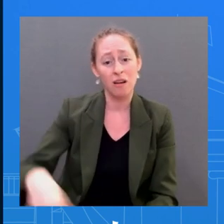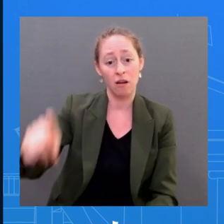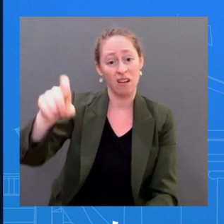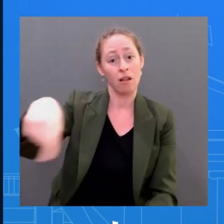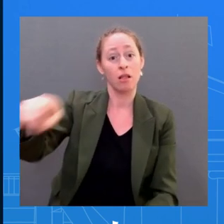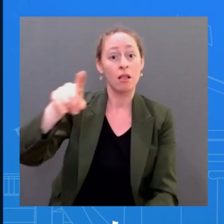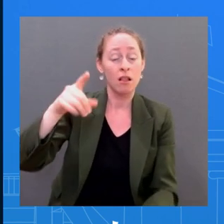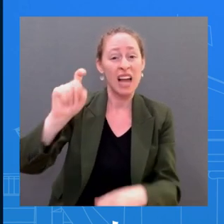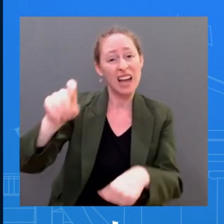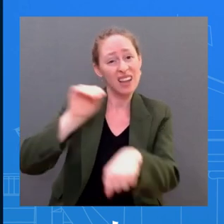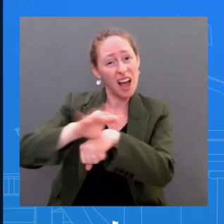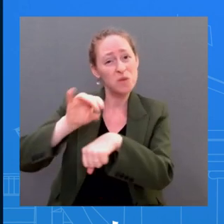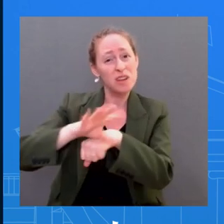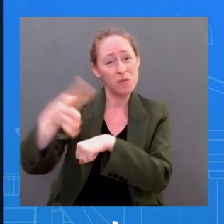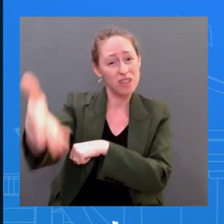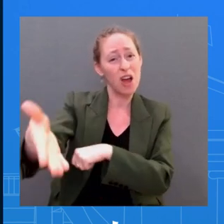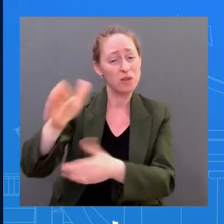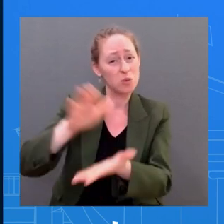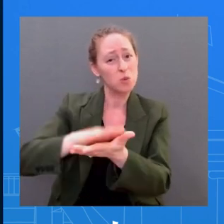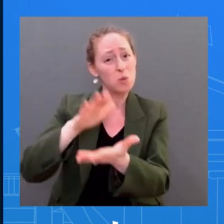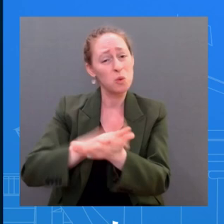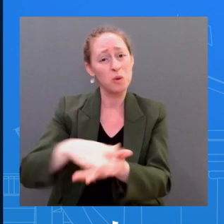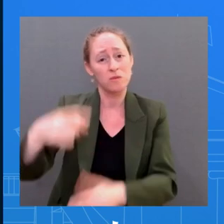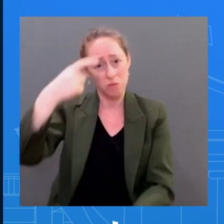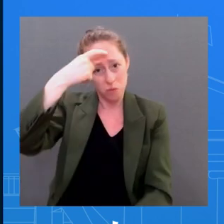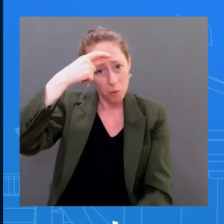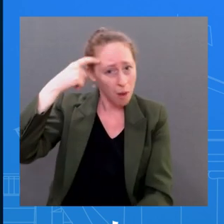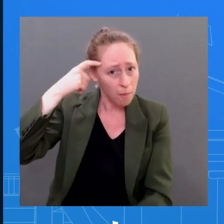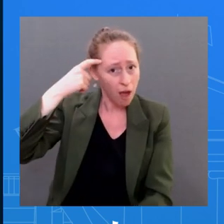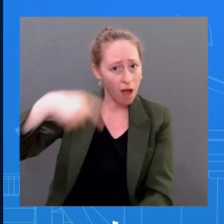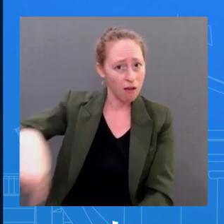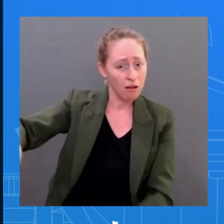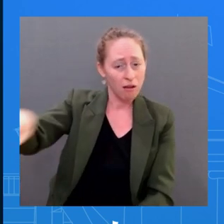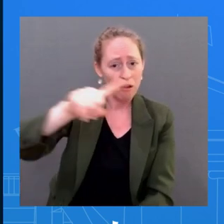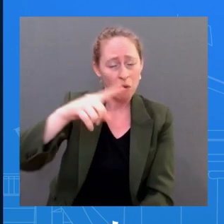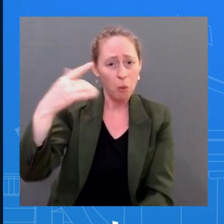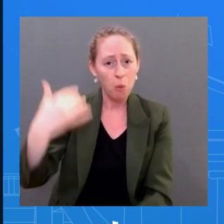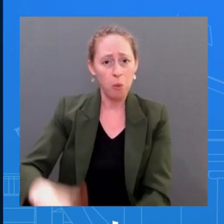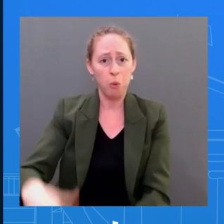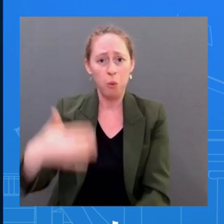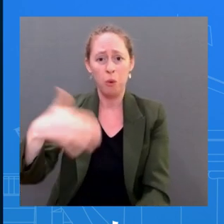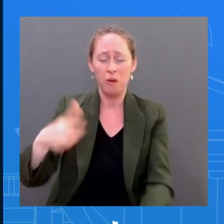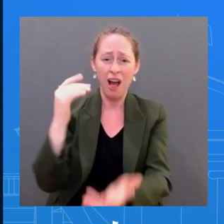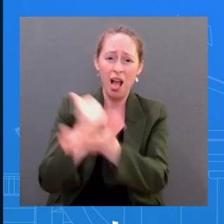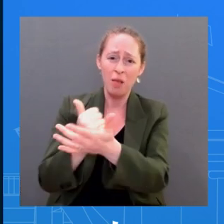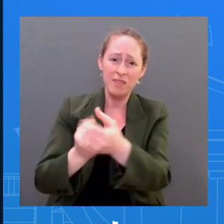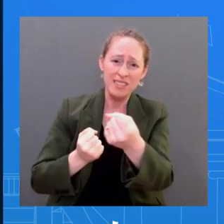all these places where these mass shootings have been for a long time. I was told by many that